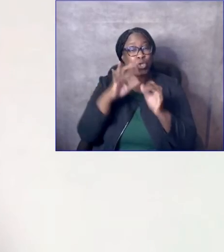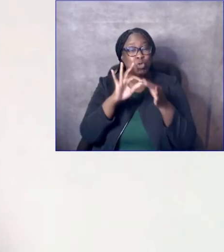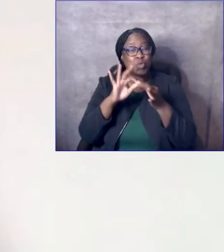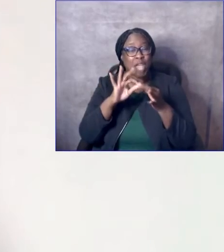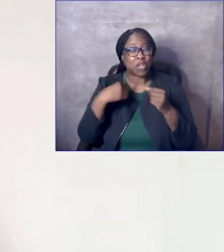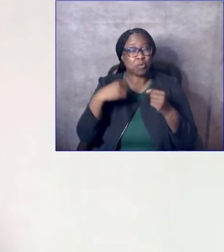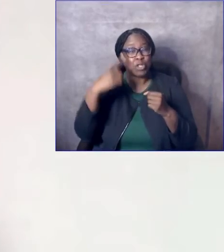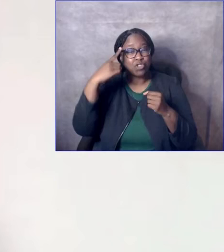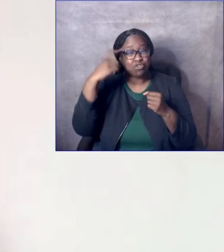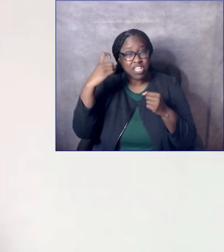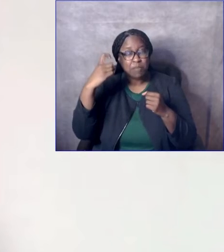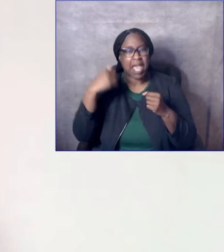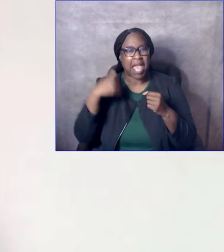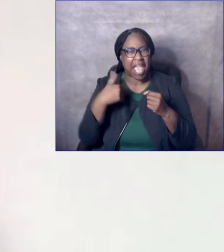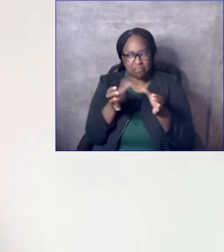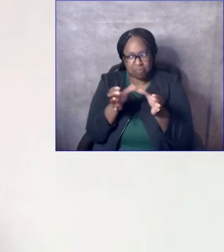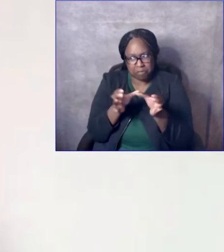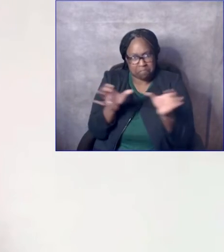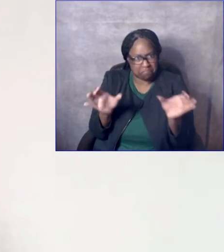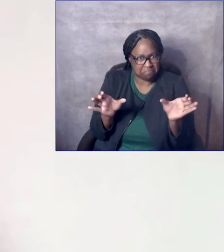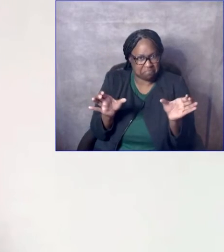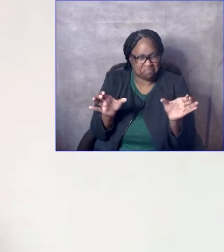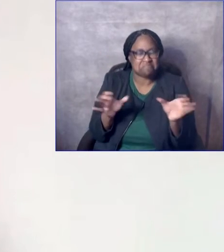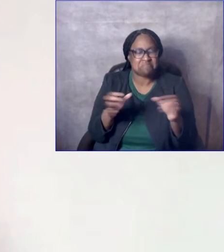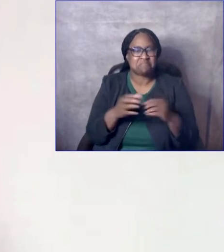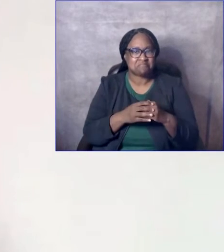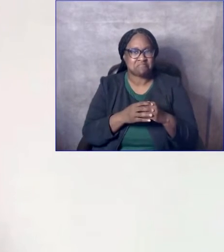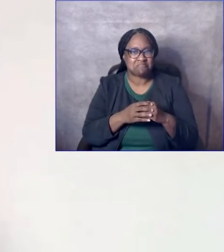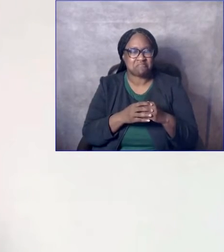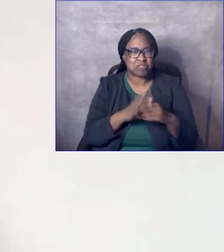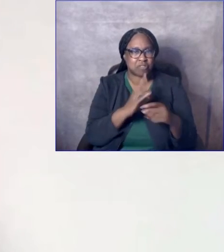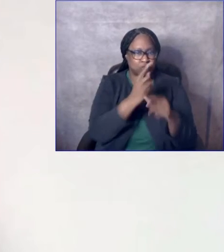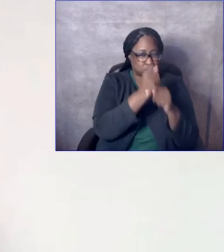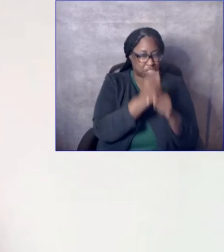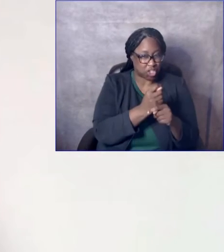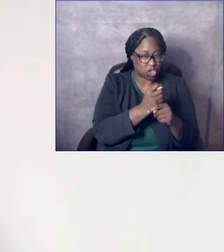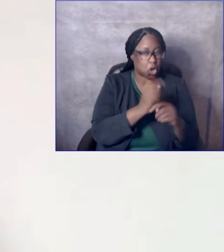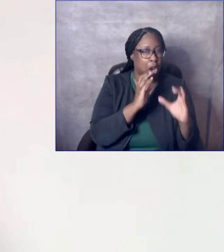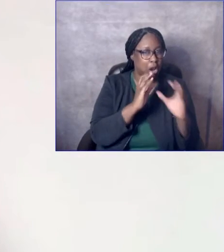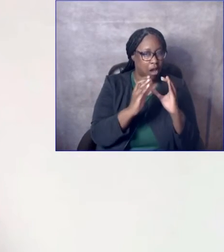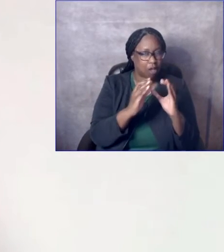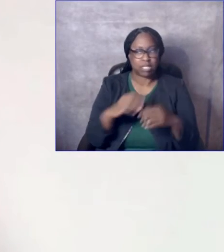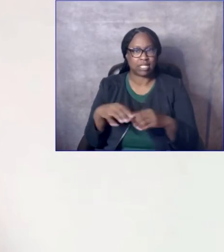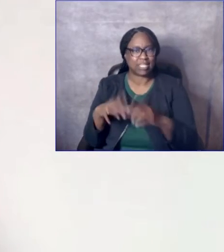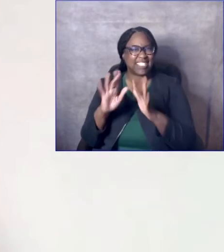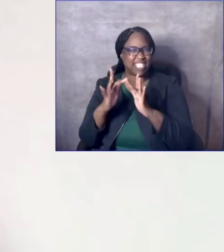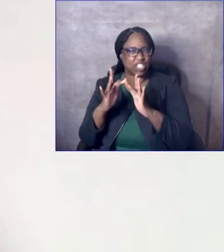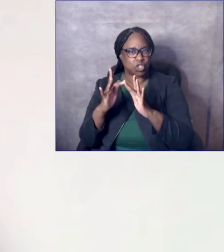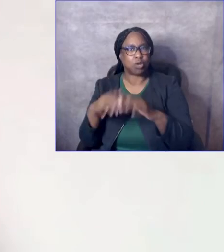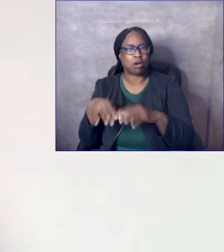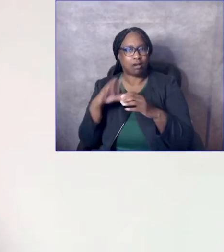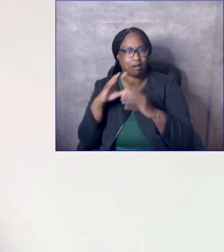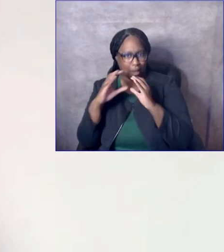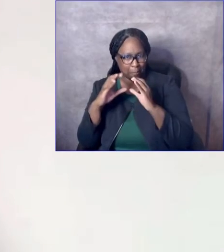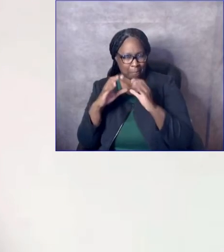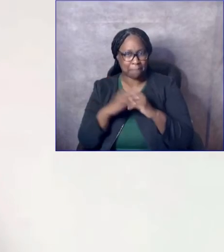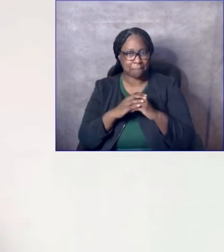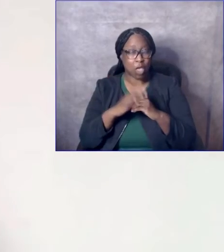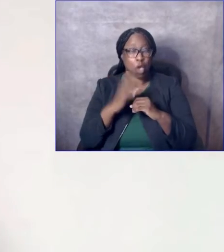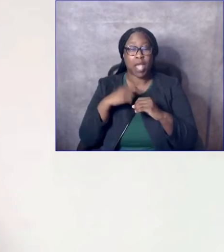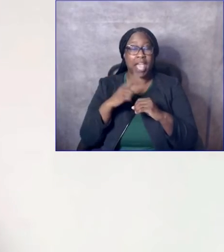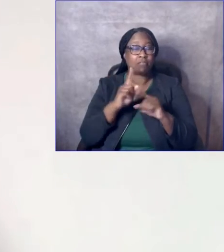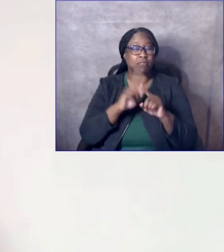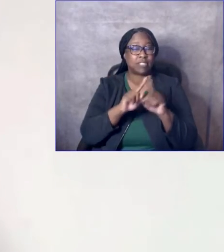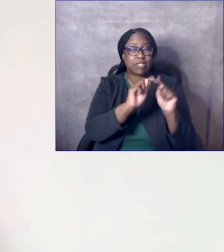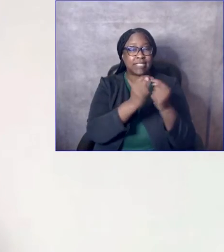comms. I think Jose mentioned like this work would not have been possible without our advocacy team, without our field and organizing team, without our operations